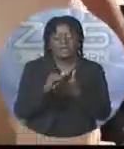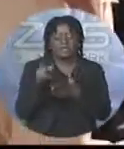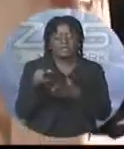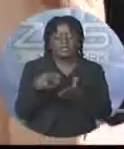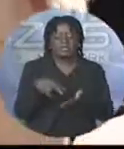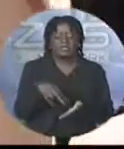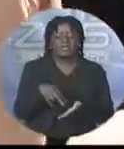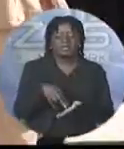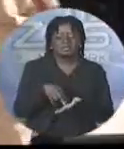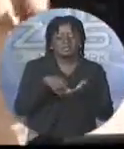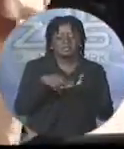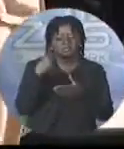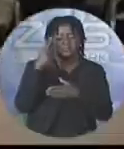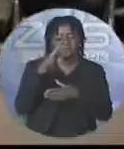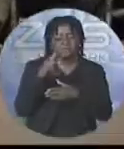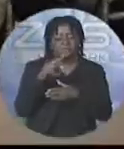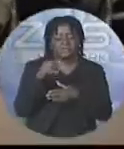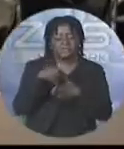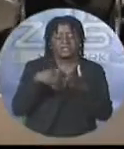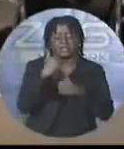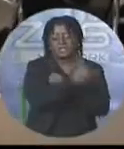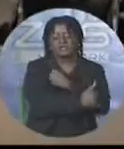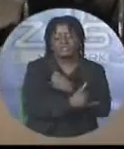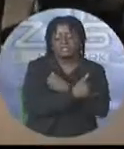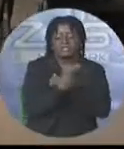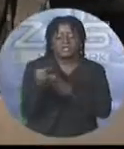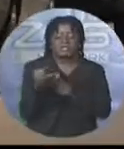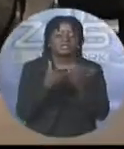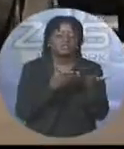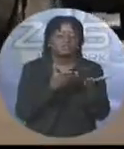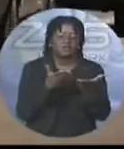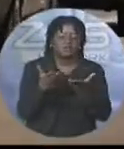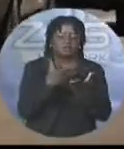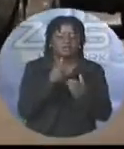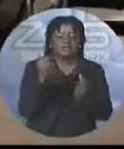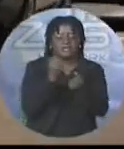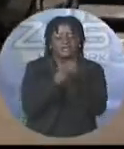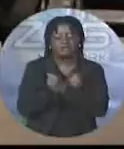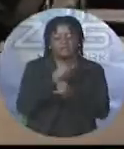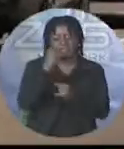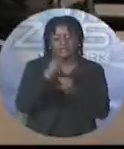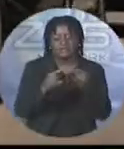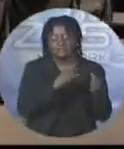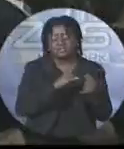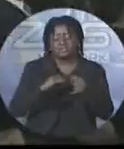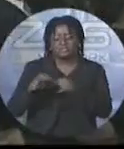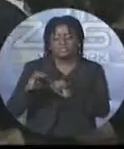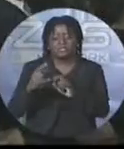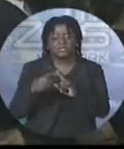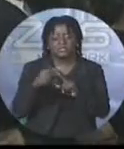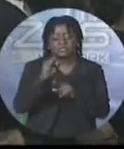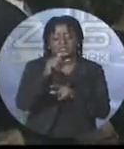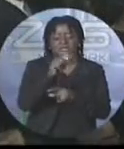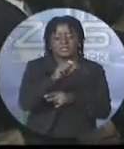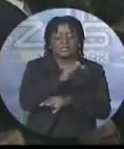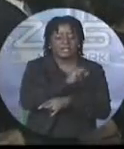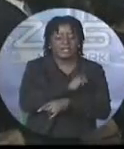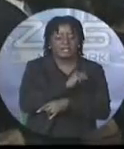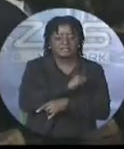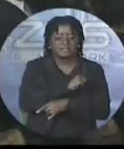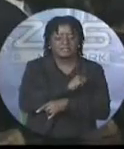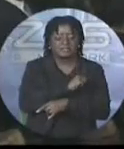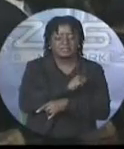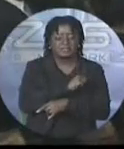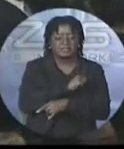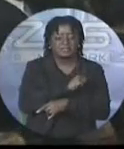that he served and loved. His final journey to the St. Agnes Anglican Church, where he was eulogized, family, friends, dear loved